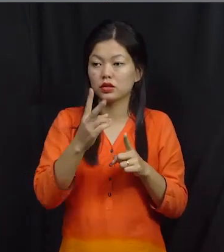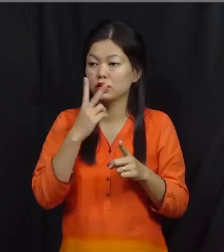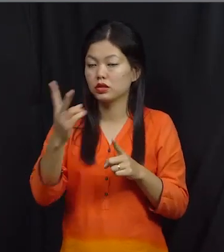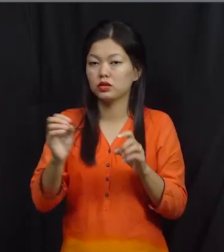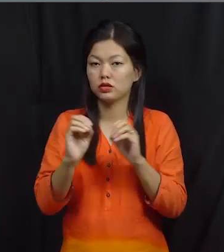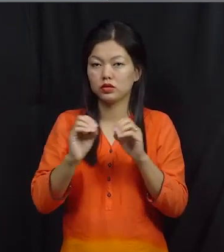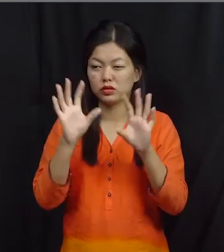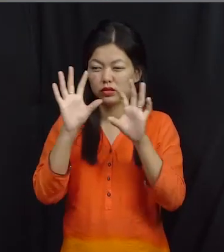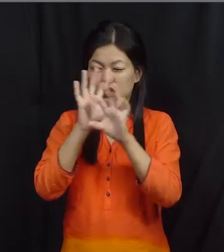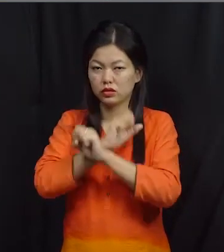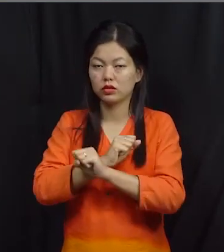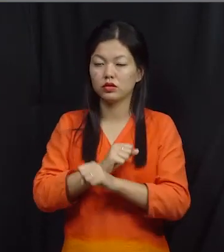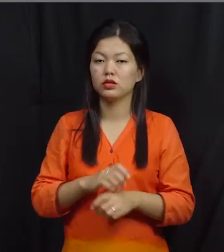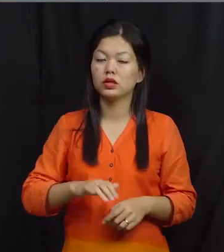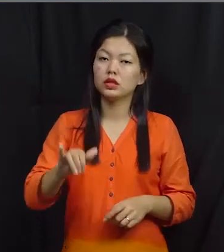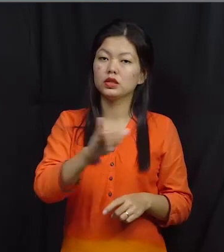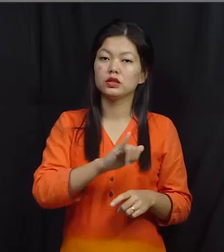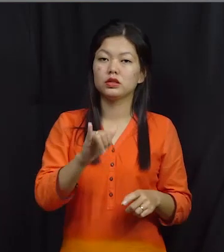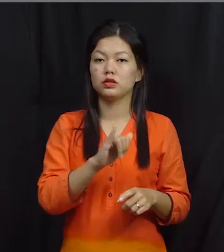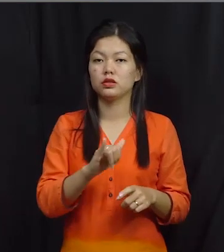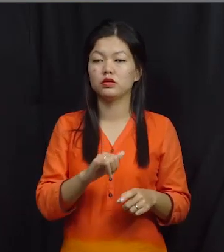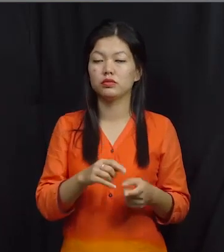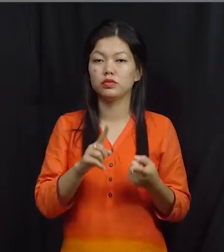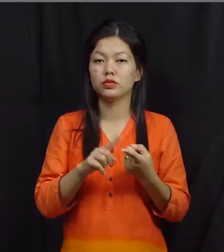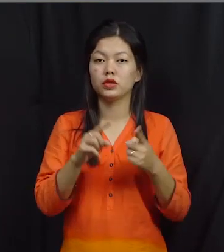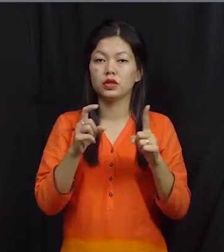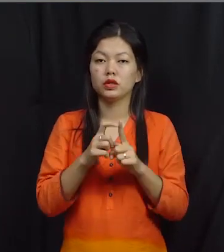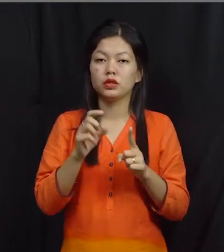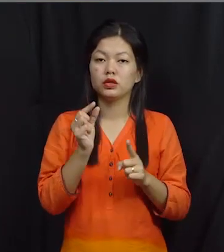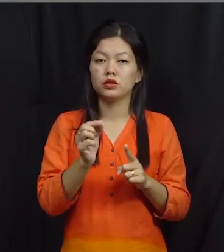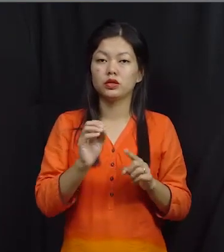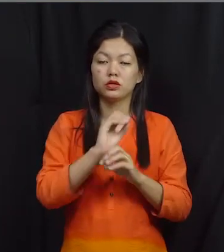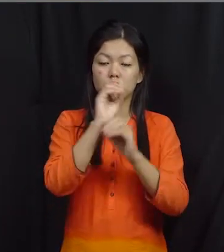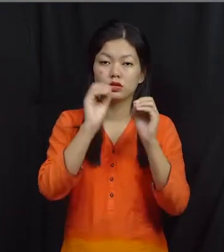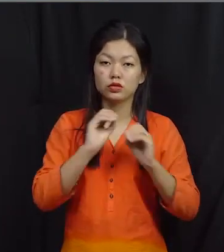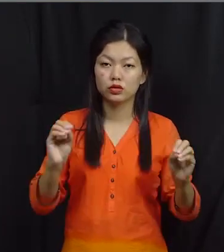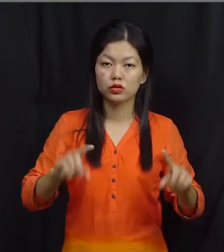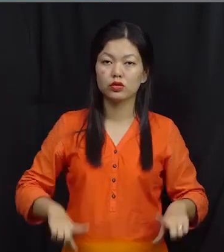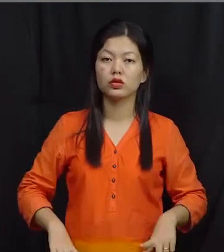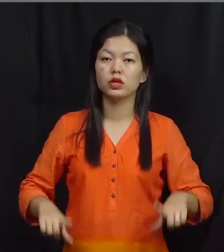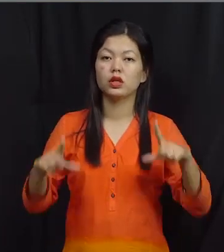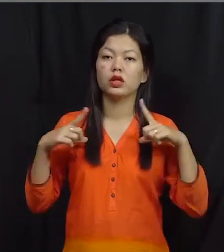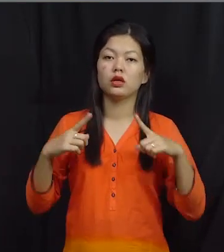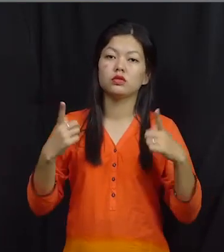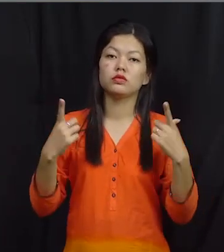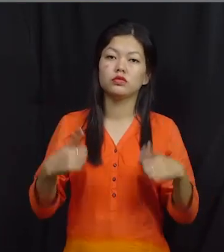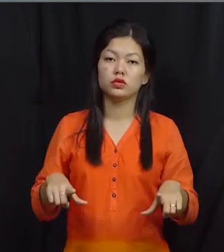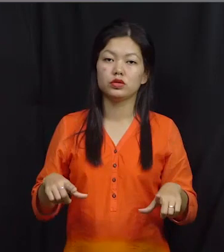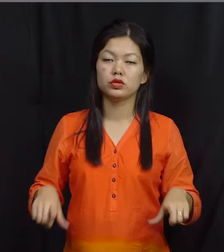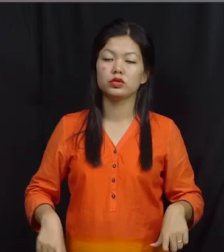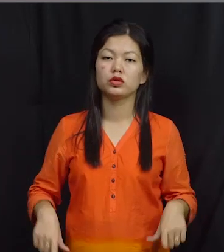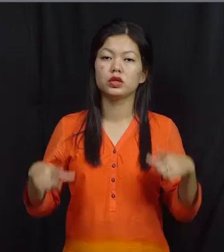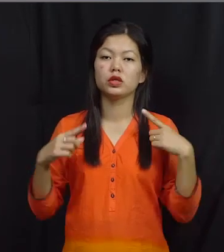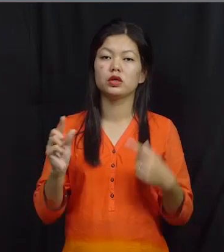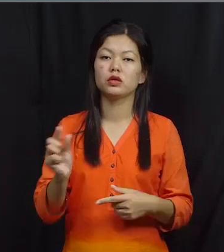aim, education will also become purposeless like that, okay? So if you're going to a certain place, then you try to get the